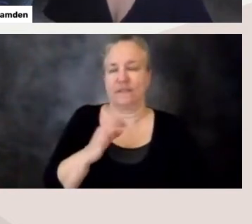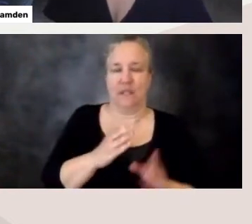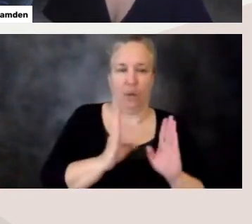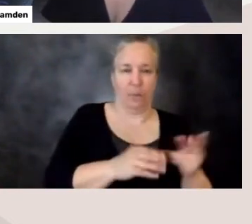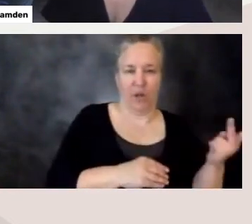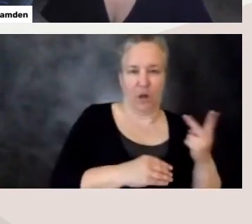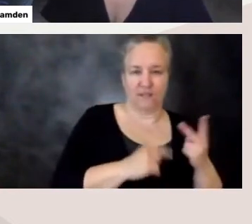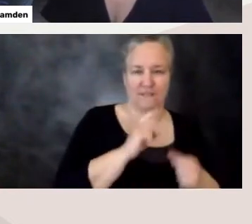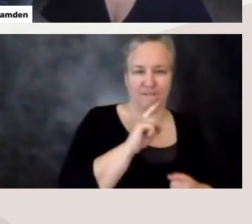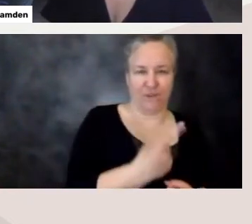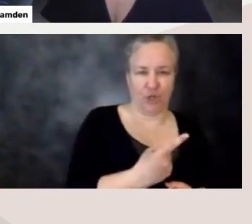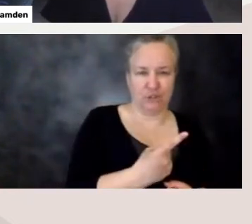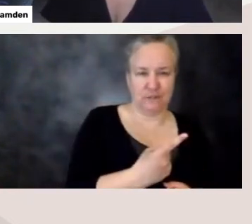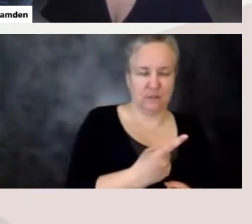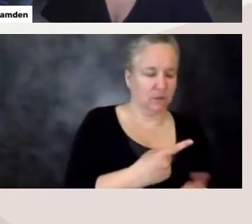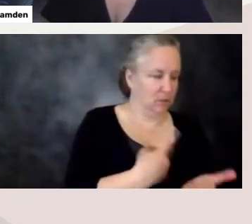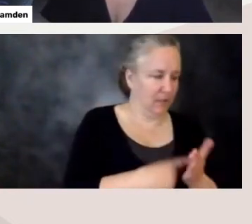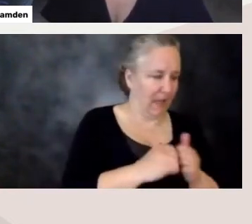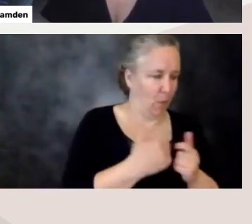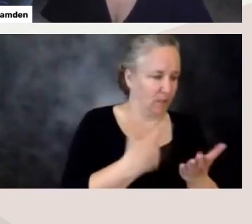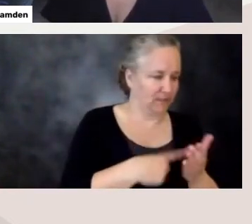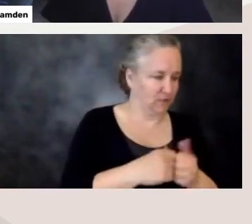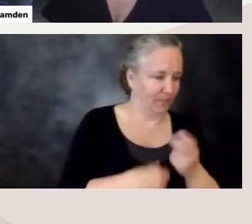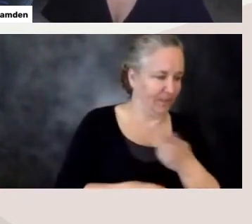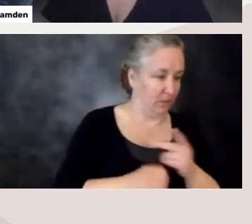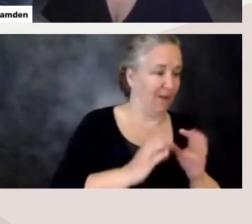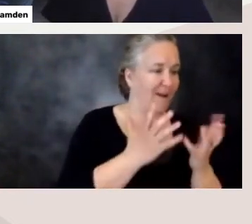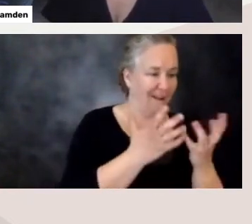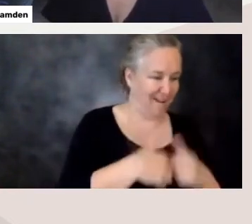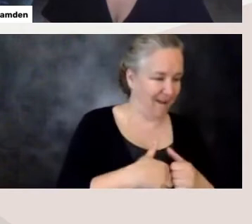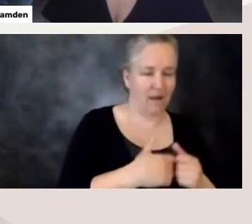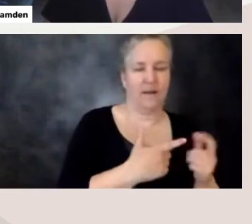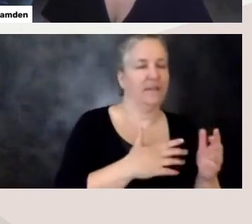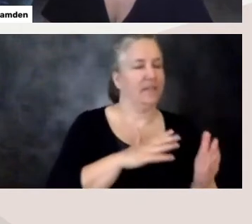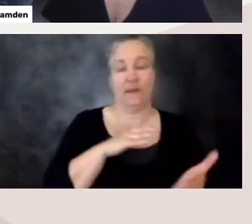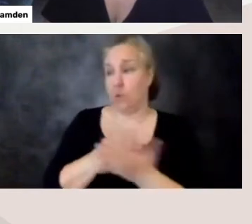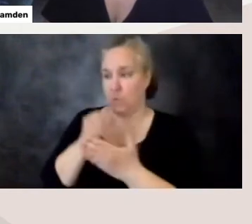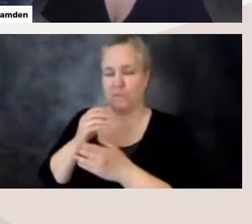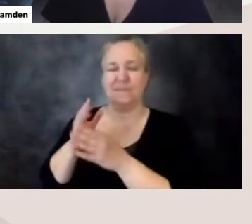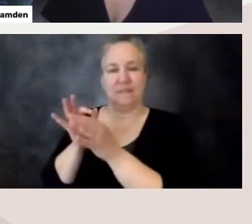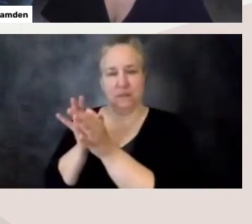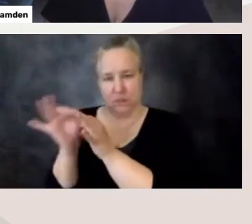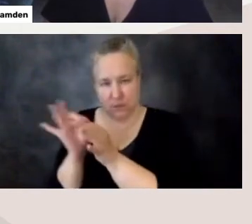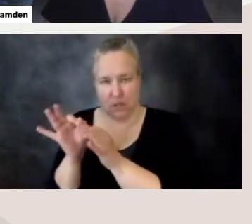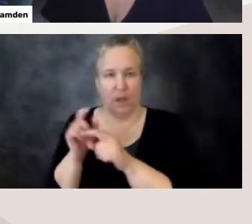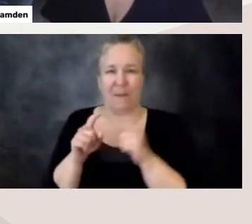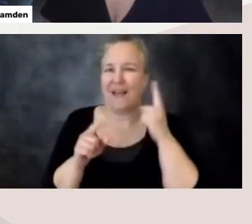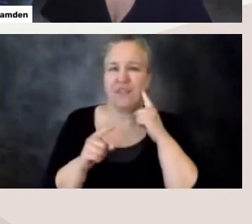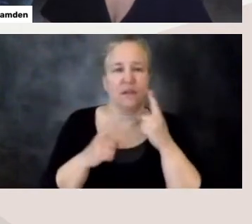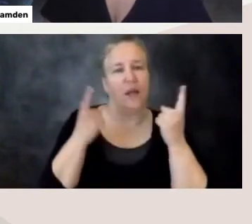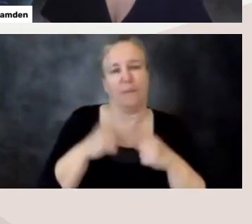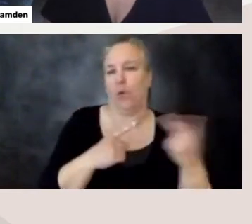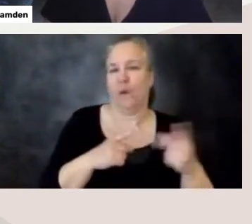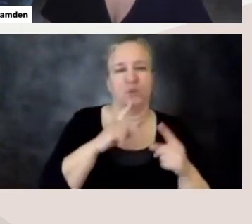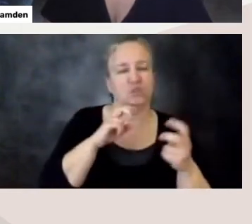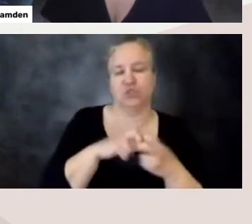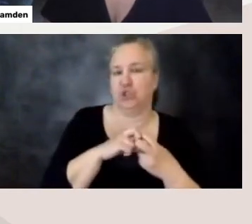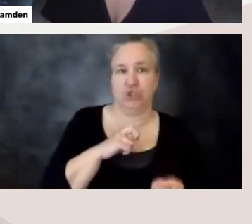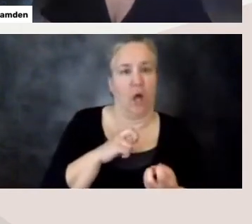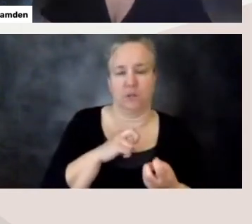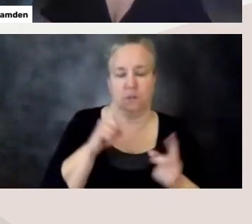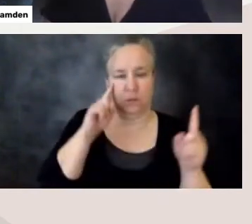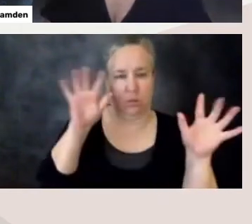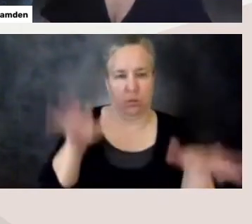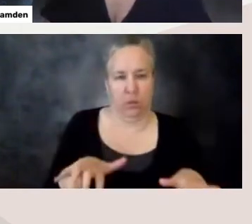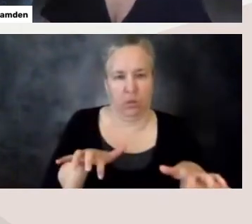ourselves a little bit better for that discussion. But I think we were just so shocked that we maybe blew it, and now